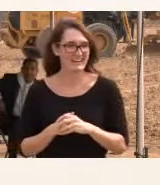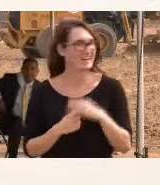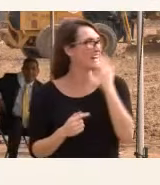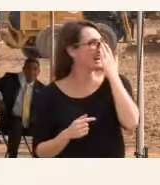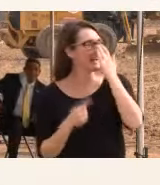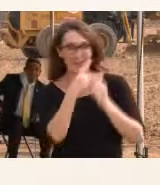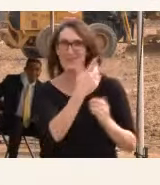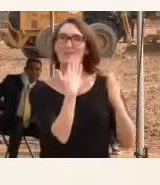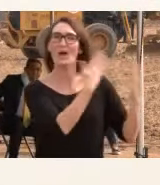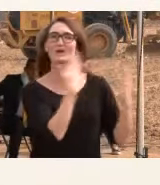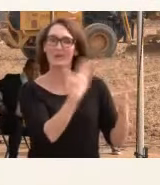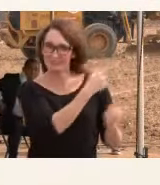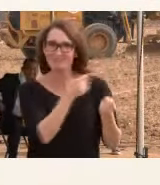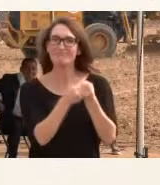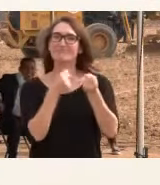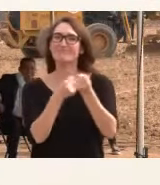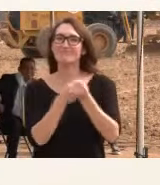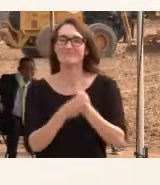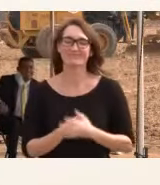Thank you.